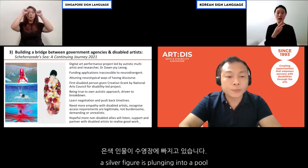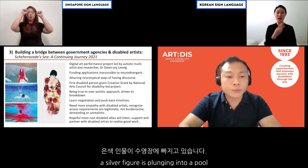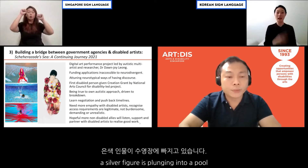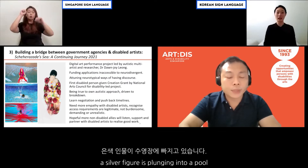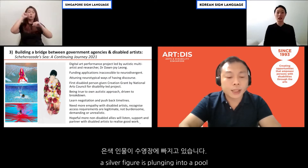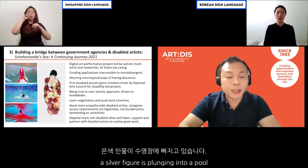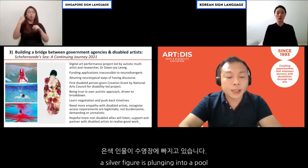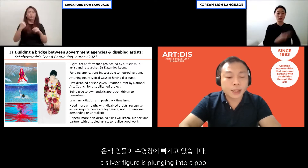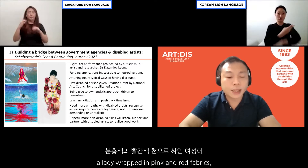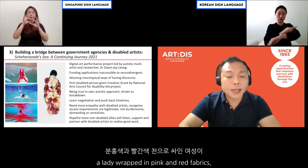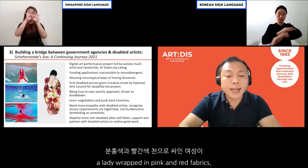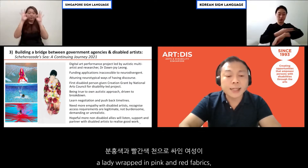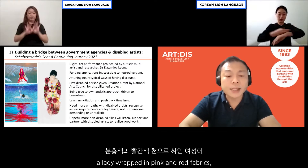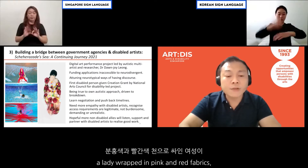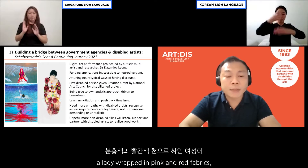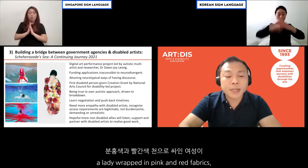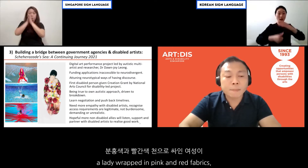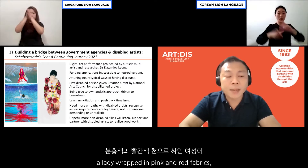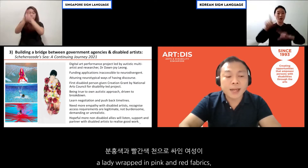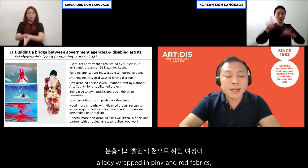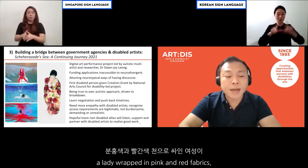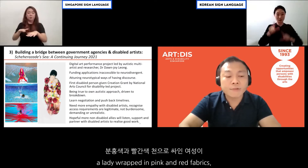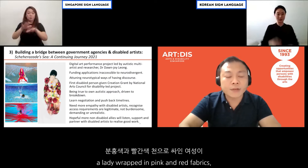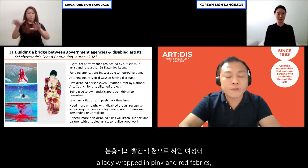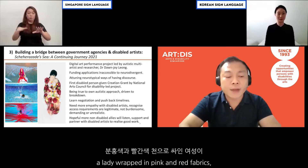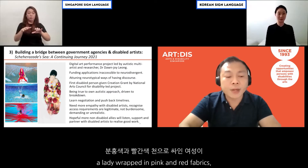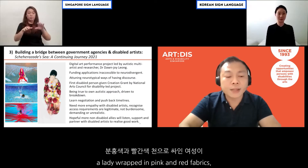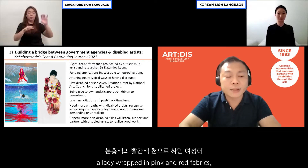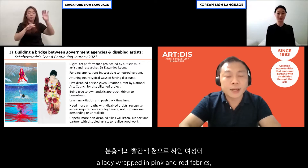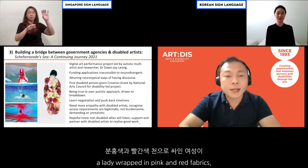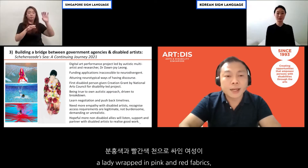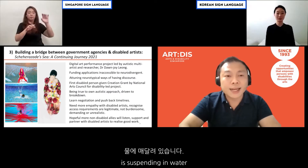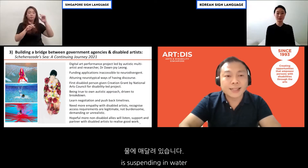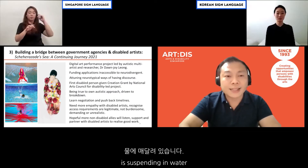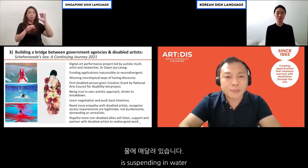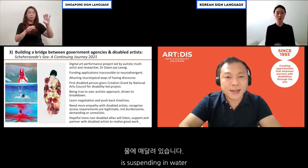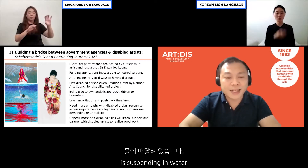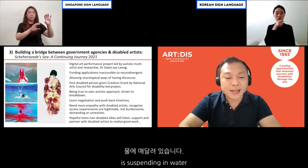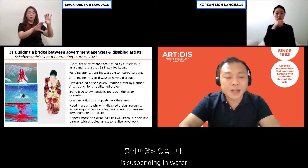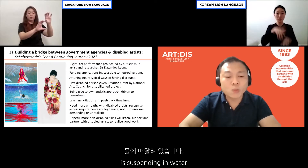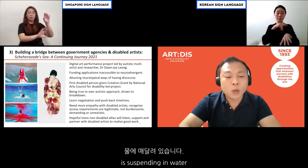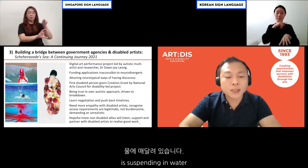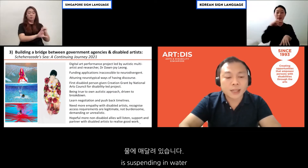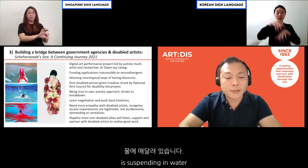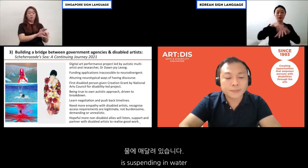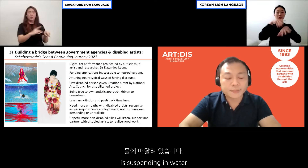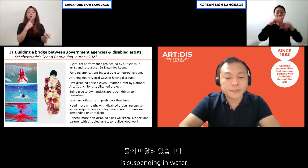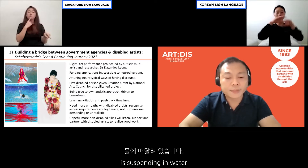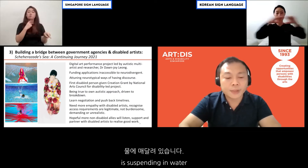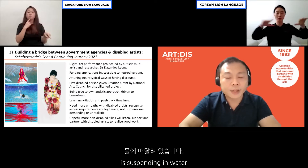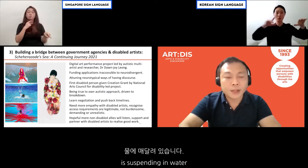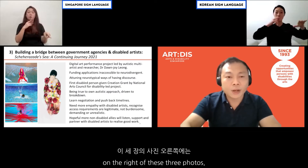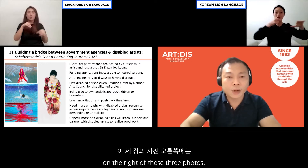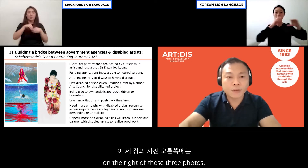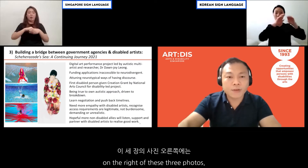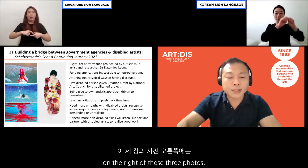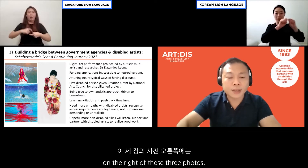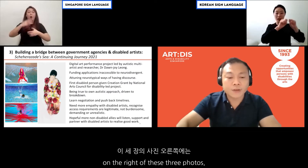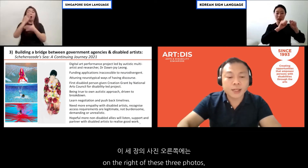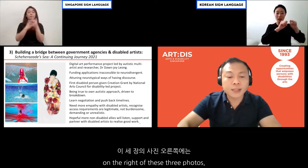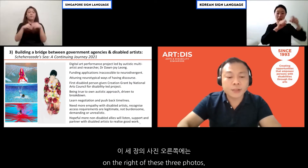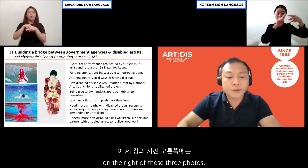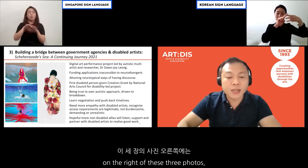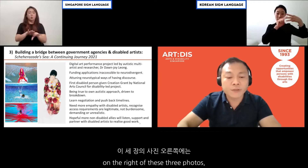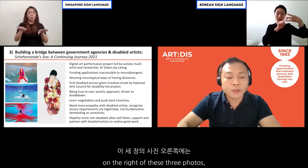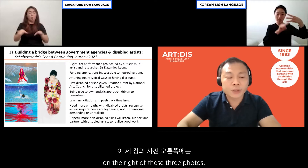pool. A lady wrapped in pink and red fabrics is suspending in water. On the right